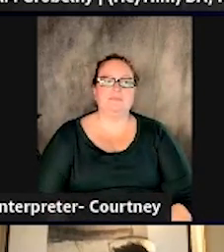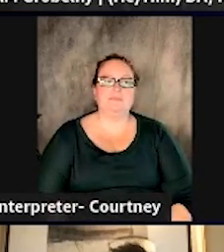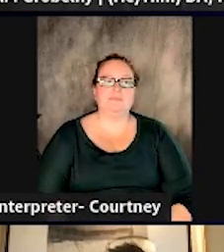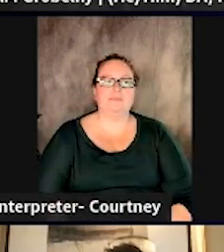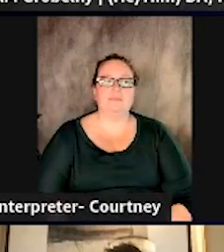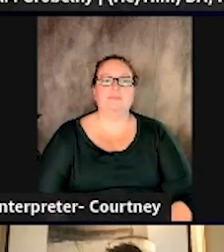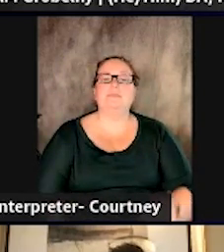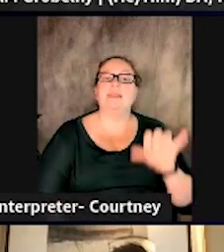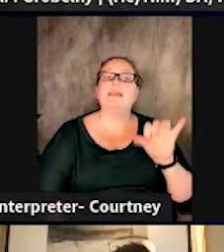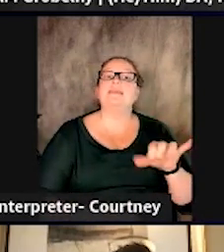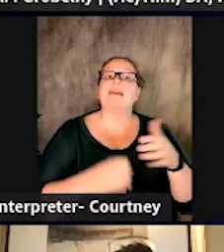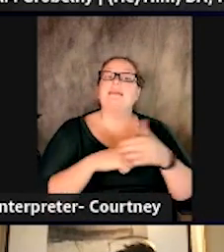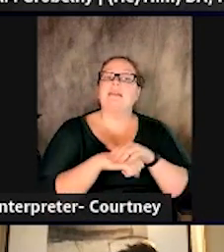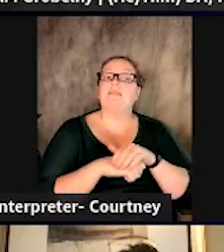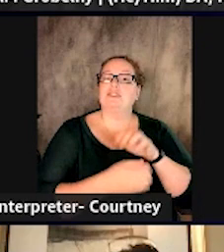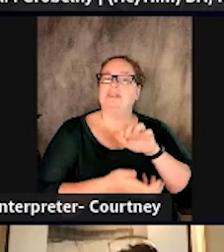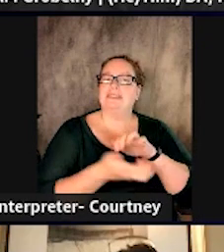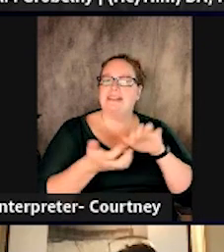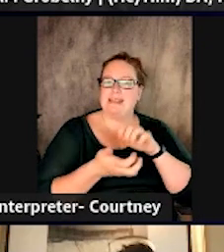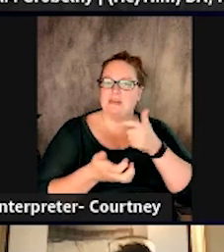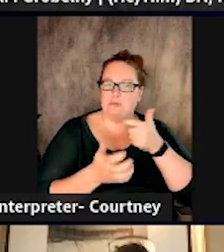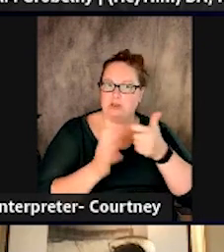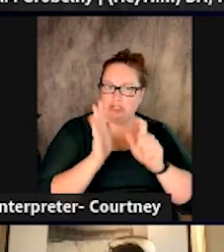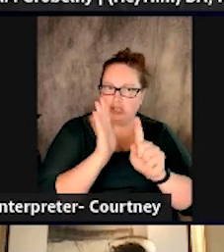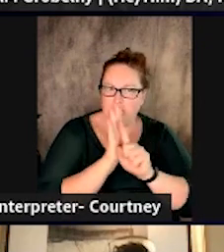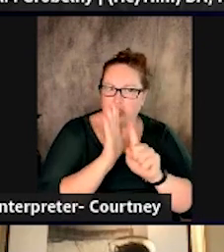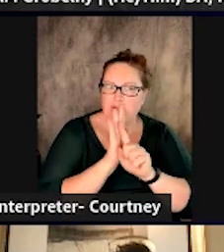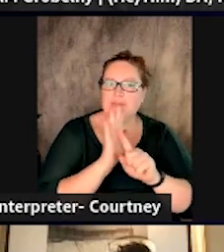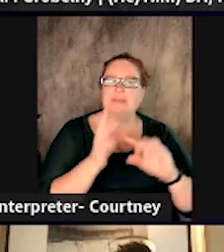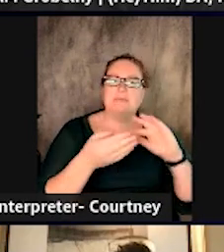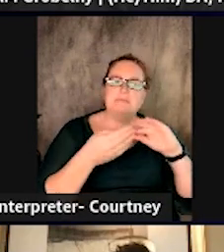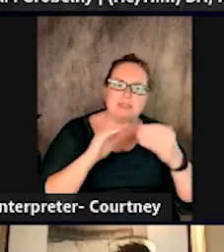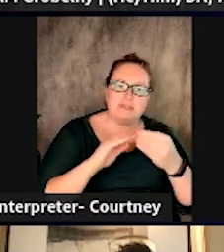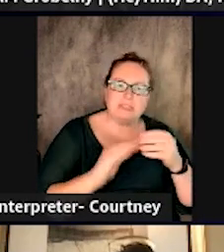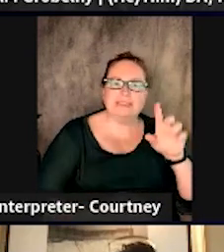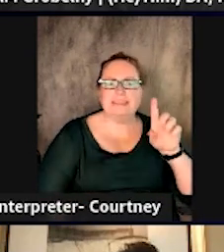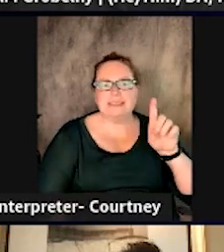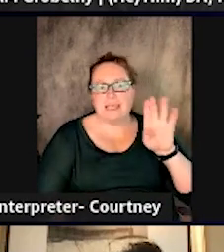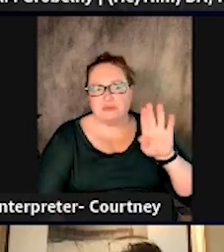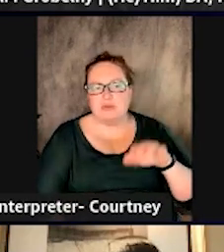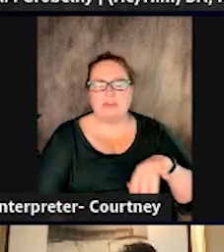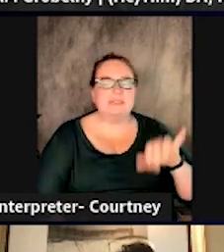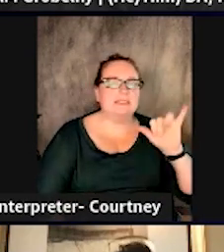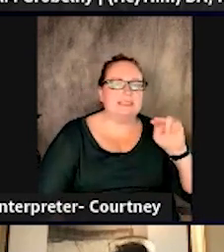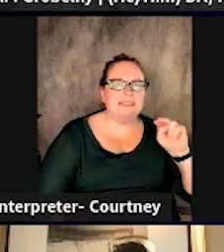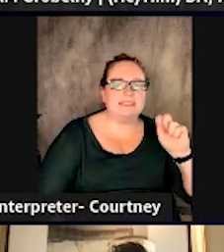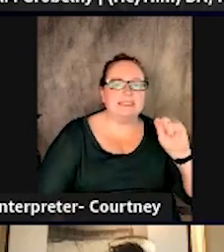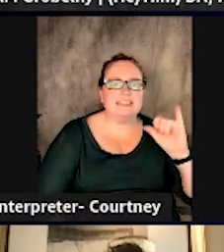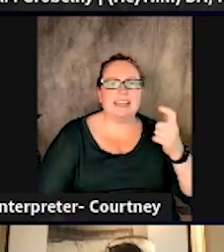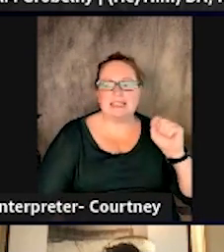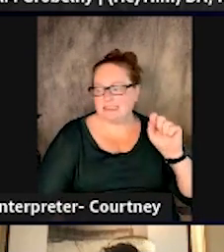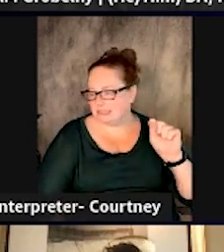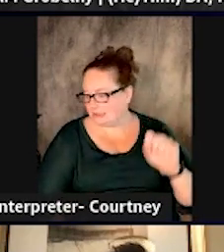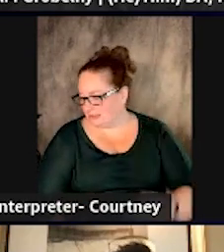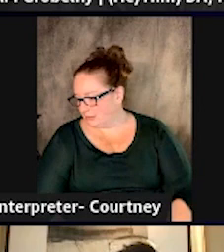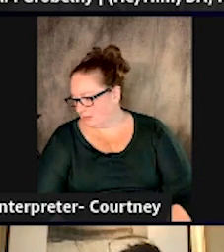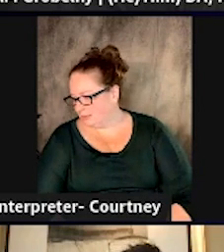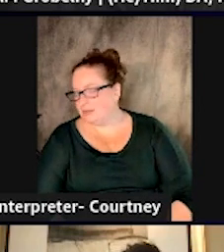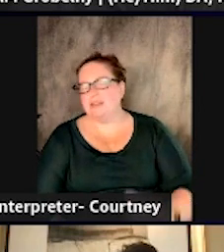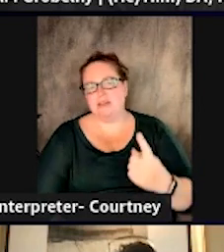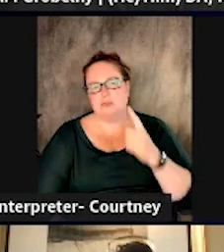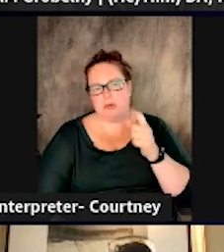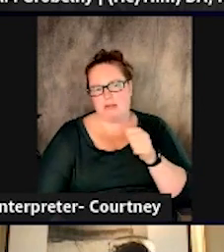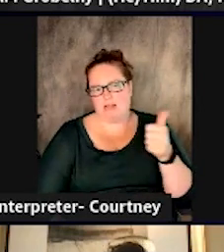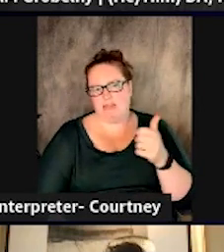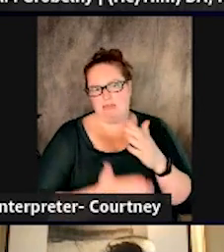CloudWatch alarms, X-ray, CloudWatch metrics, dashboards, CloudWatch logs insights. There's one other piece I wanted to cover really